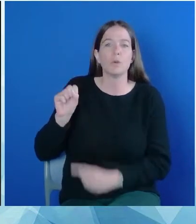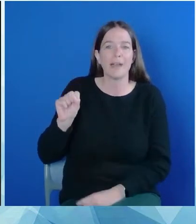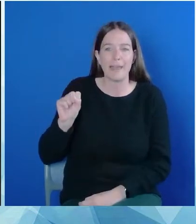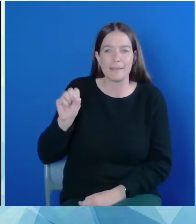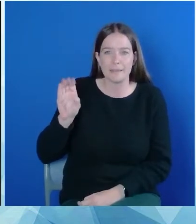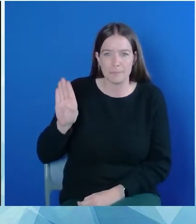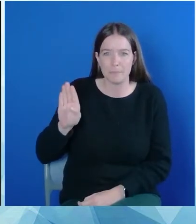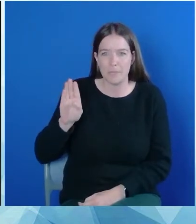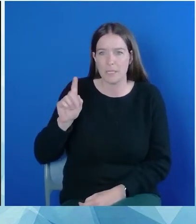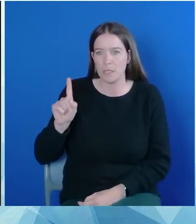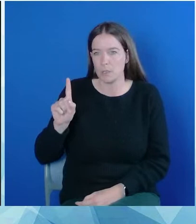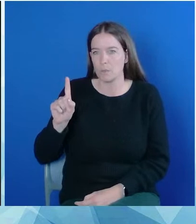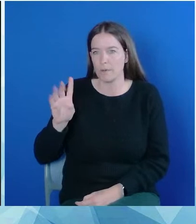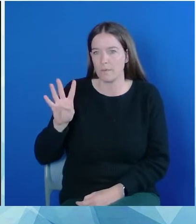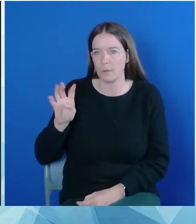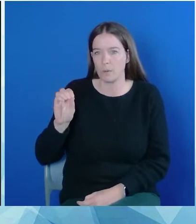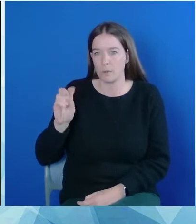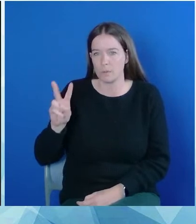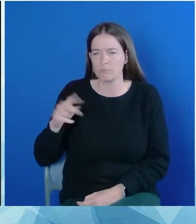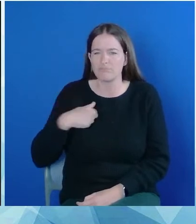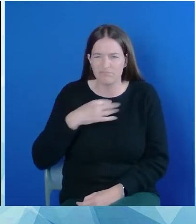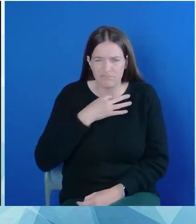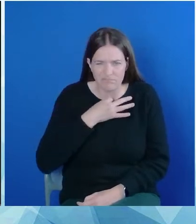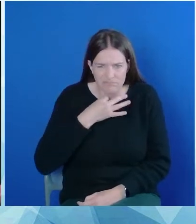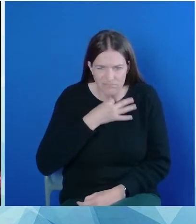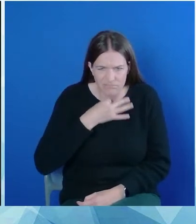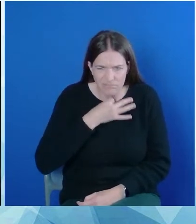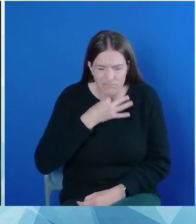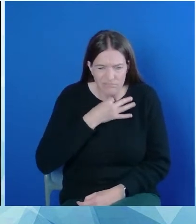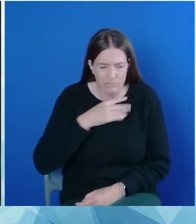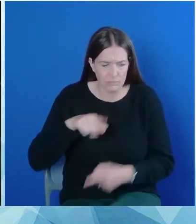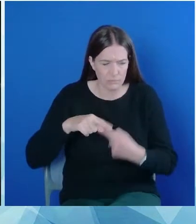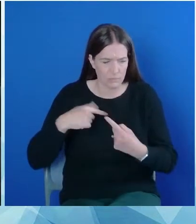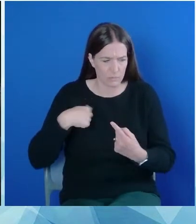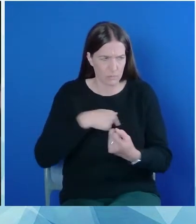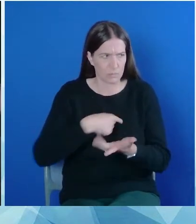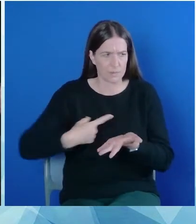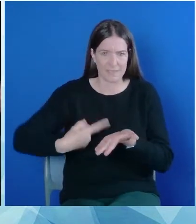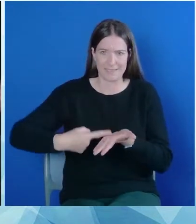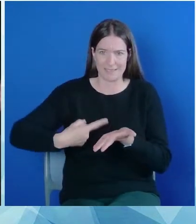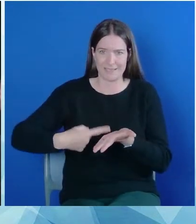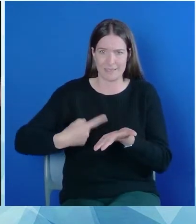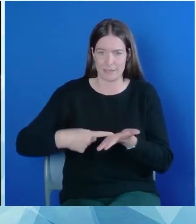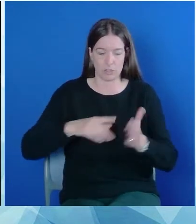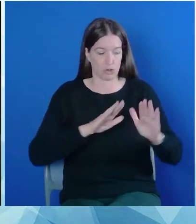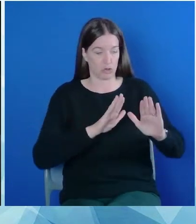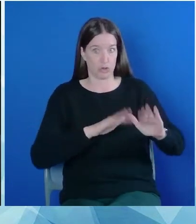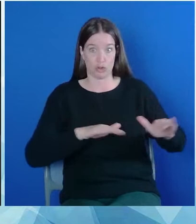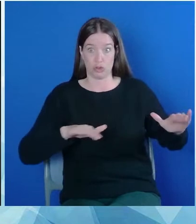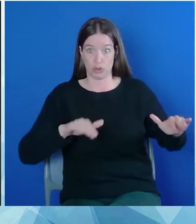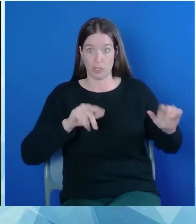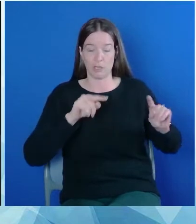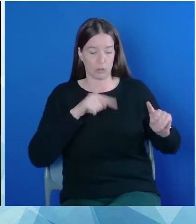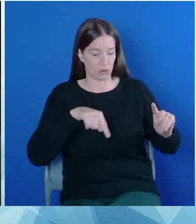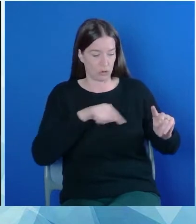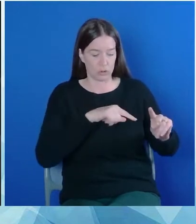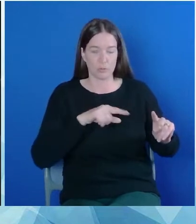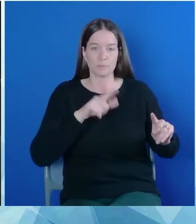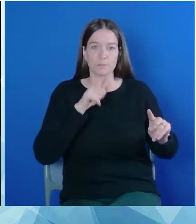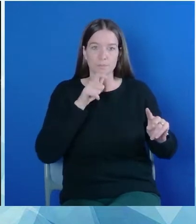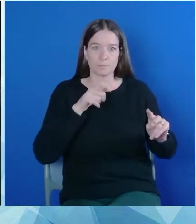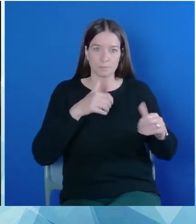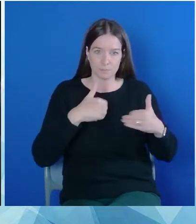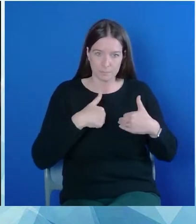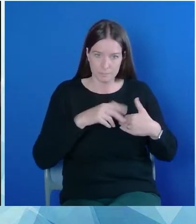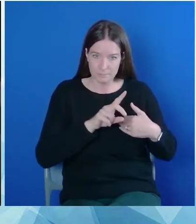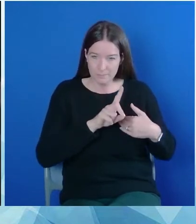I am curious because when we're looking at children with disabilities other than deafness, blindness, visual impairment,